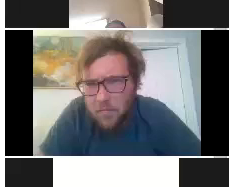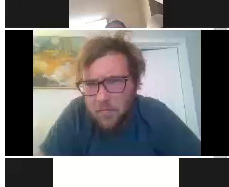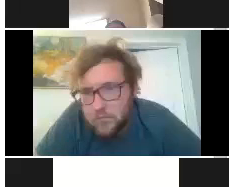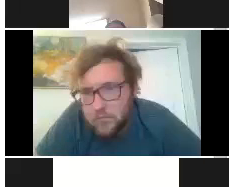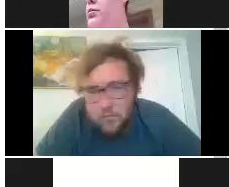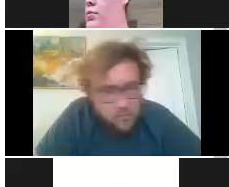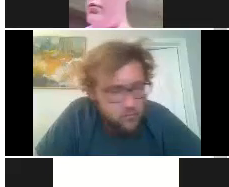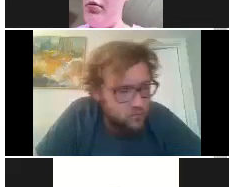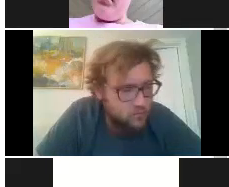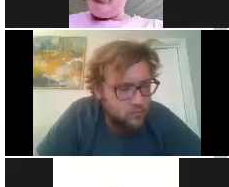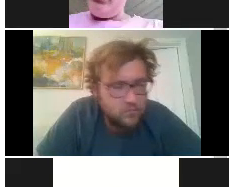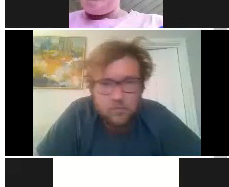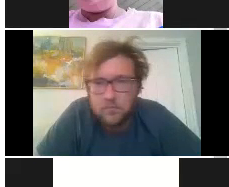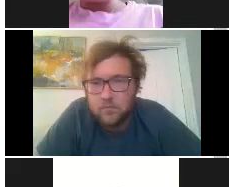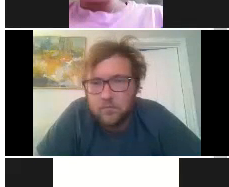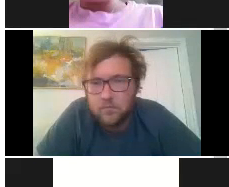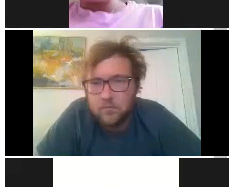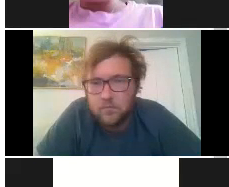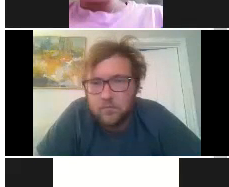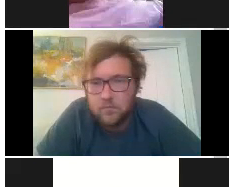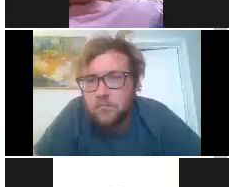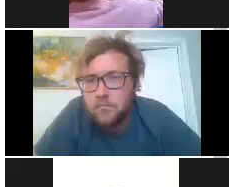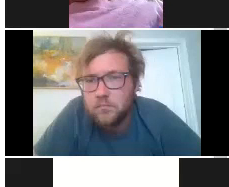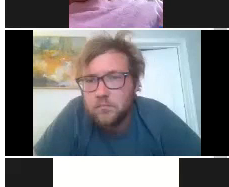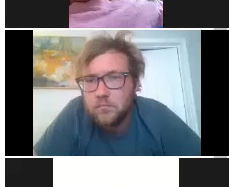I don't know what's happening.